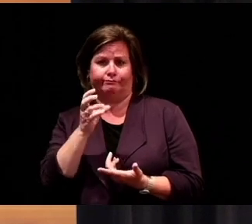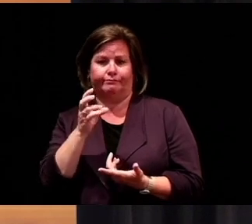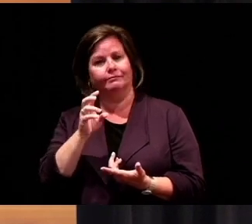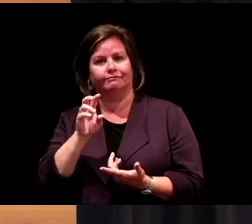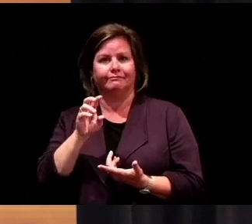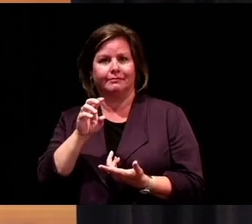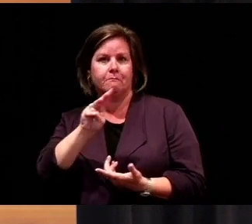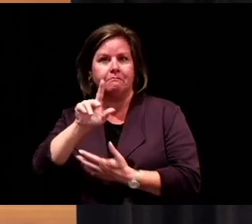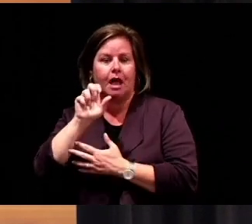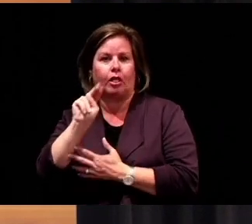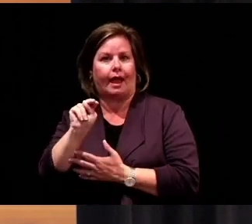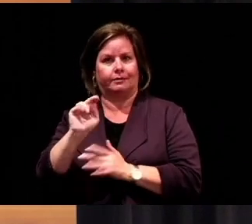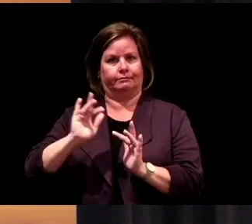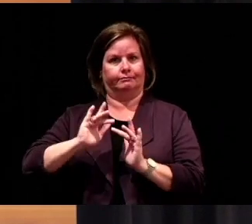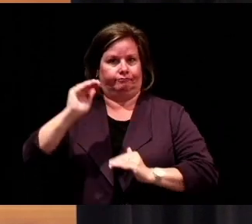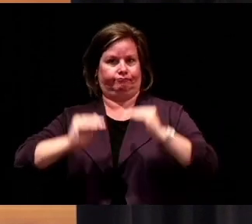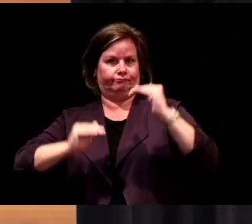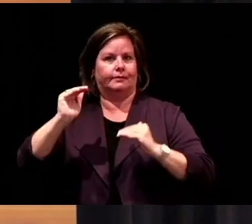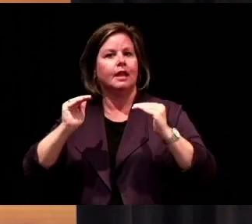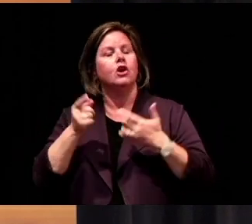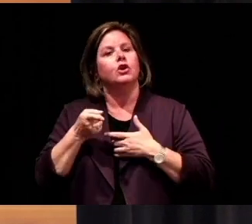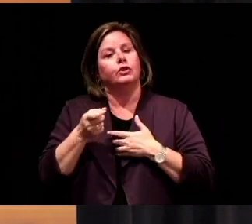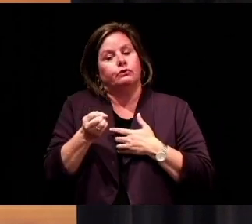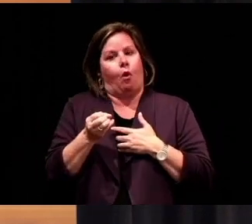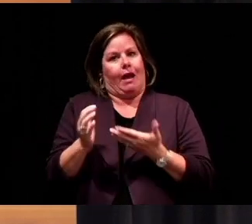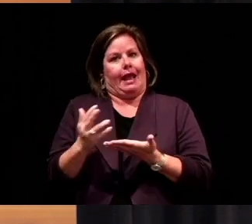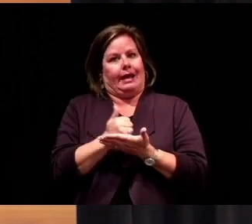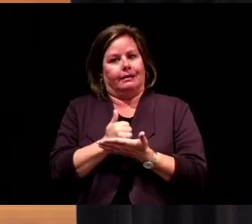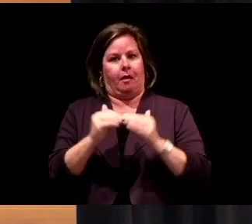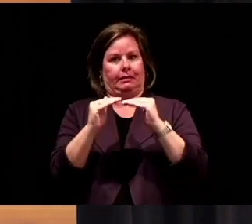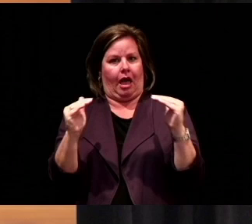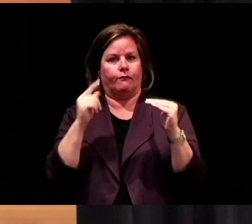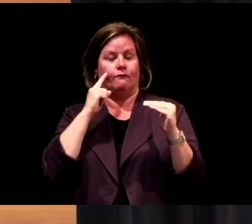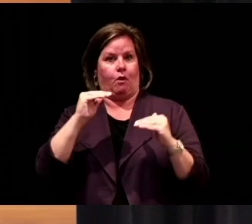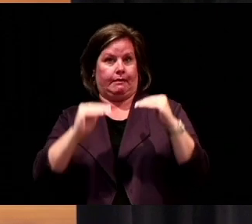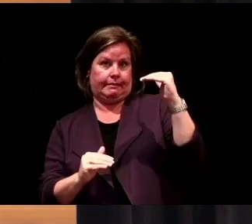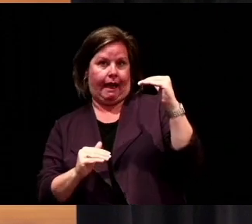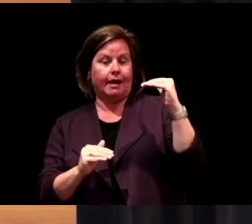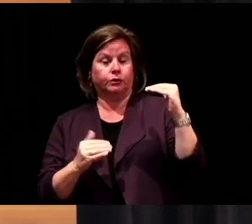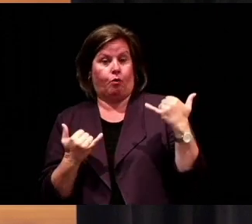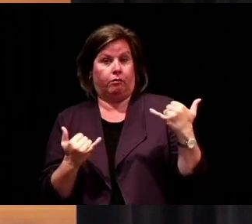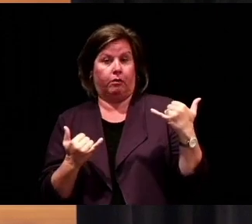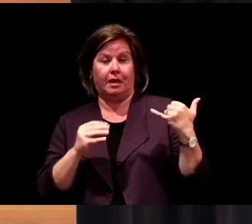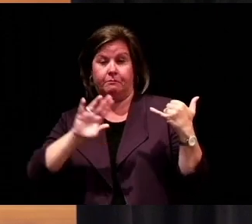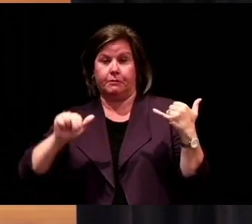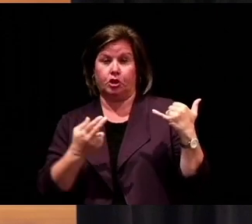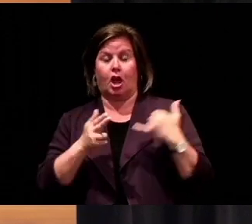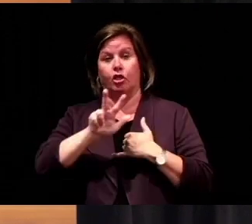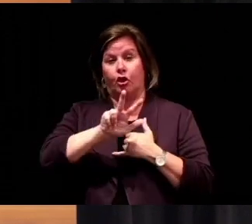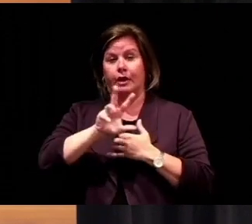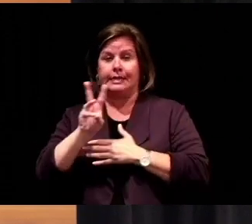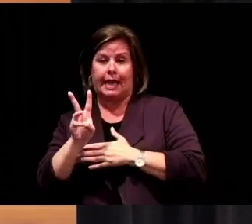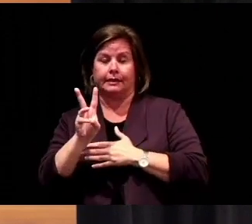22%, where eviction rates start happening. It gets higher at 30%, at 50%. They're living